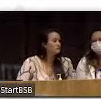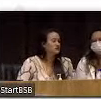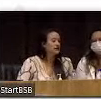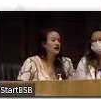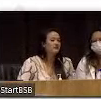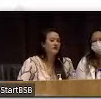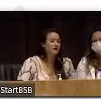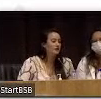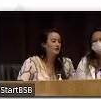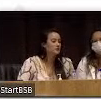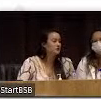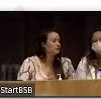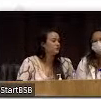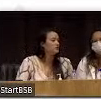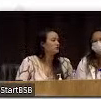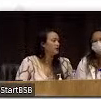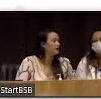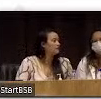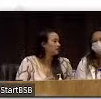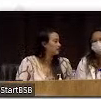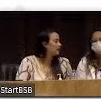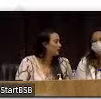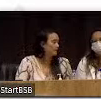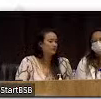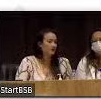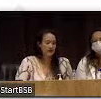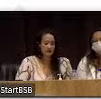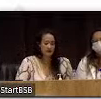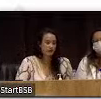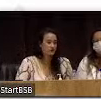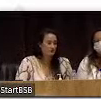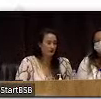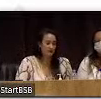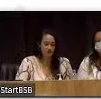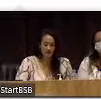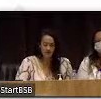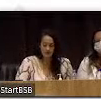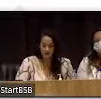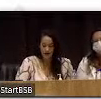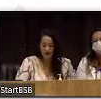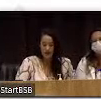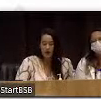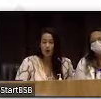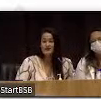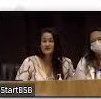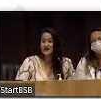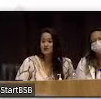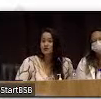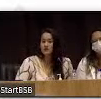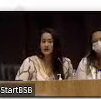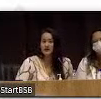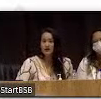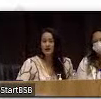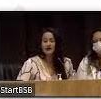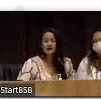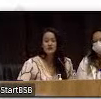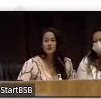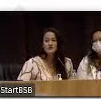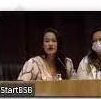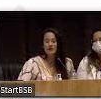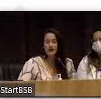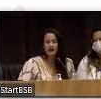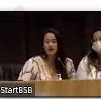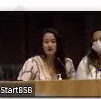in the state to have a 0 line for hand surgeries, elective